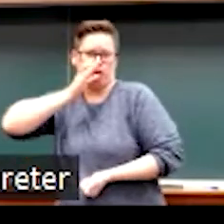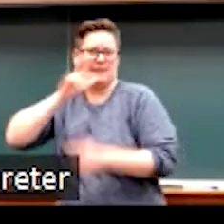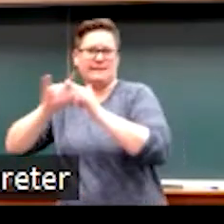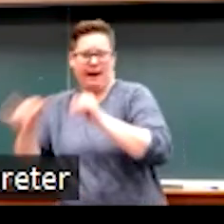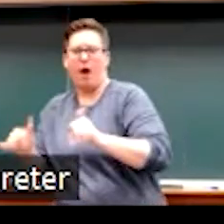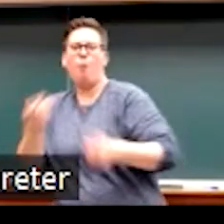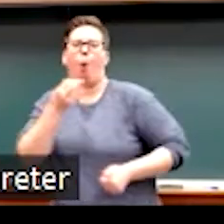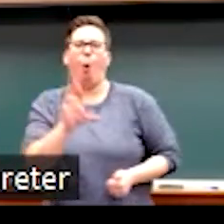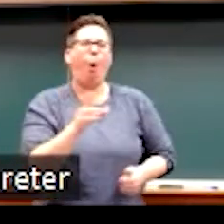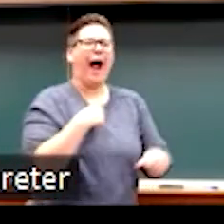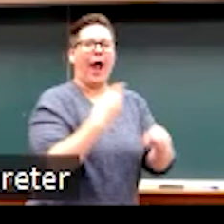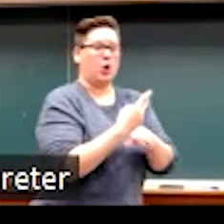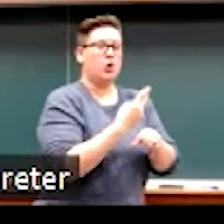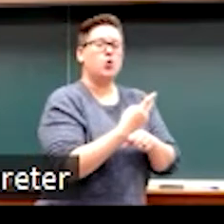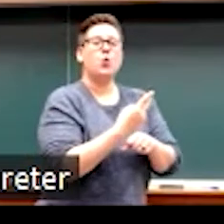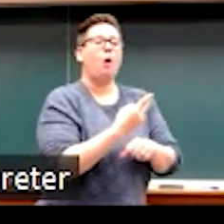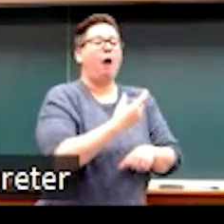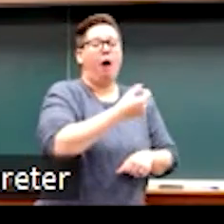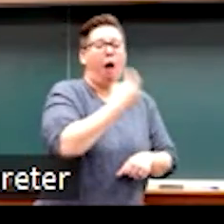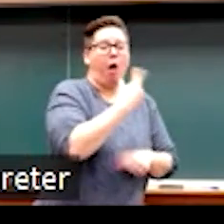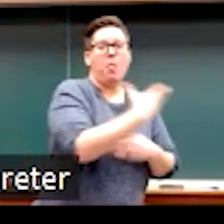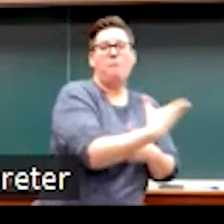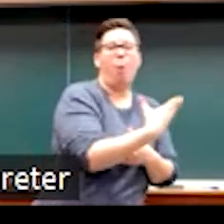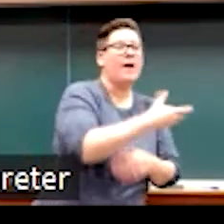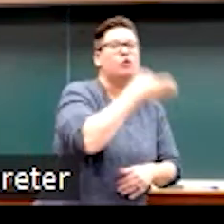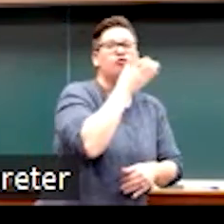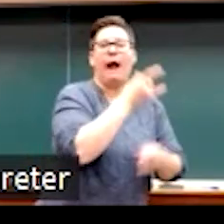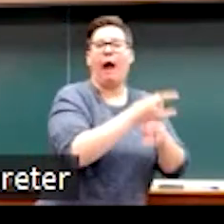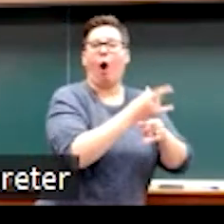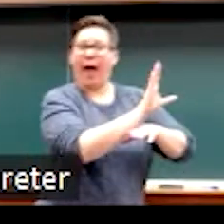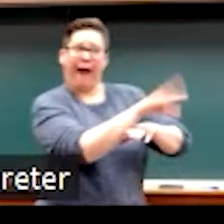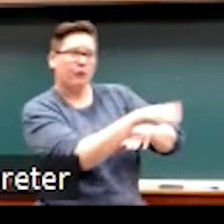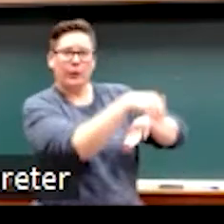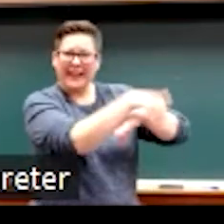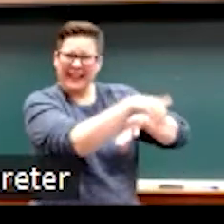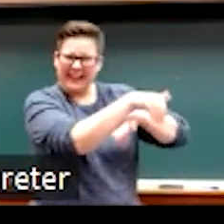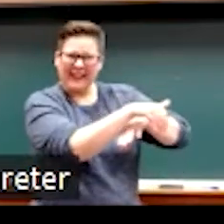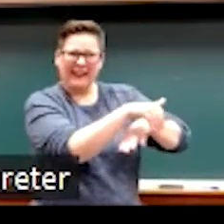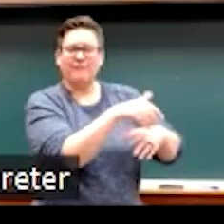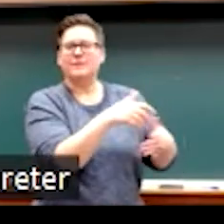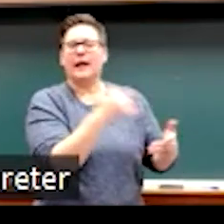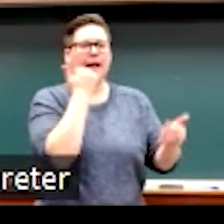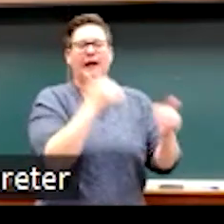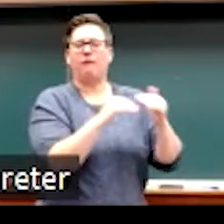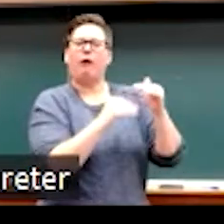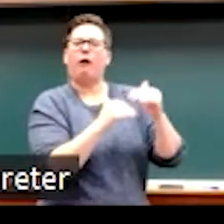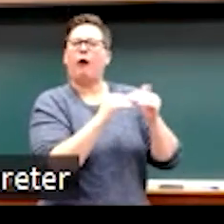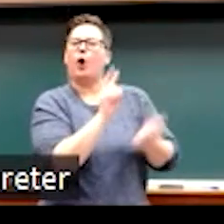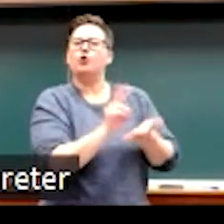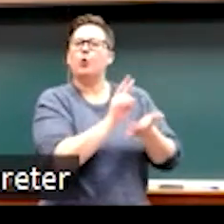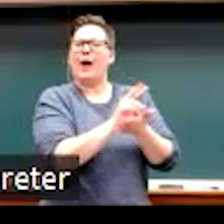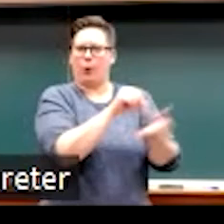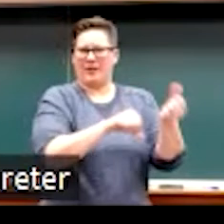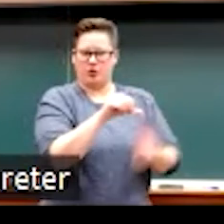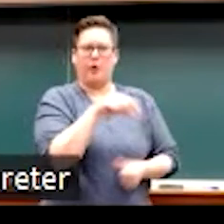alcohol versus in the same day, which increases that risk level versus within 2 hours of each other, right?